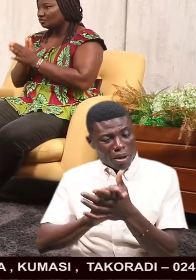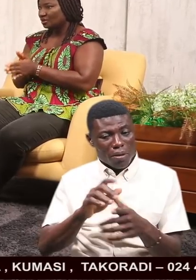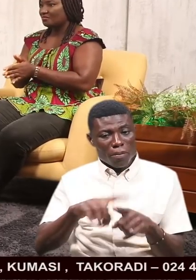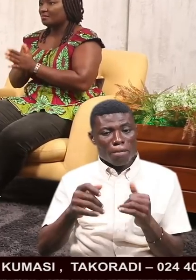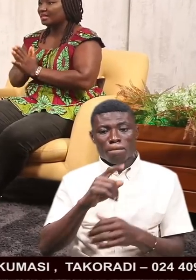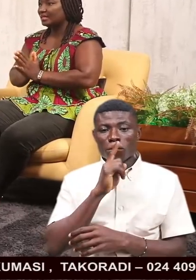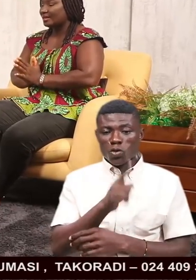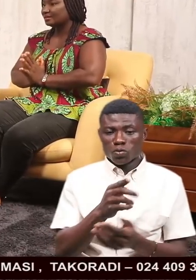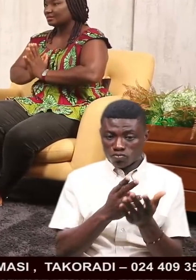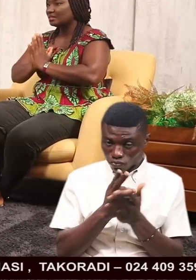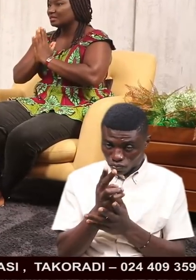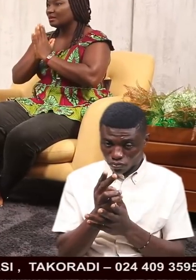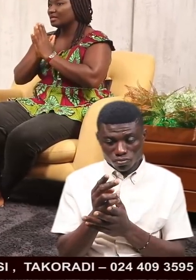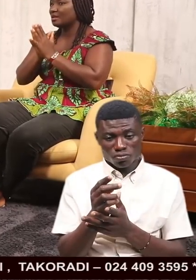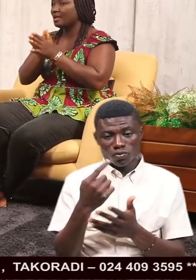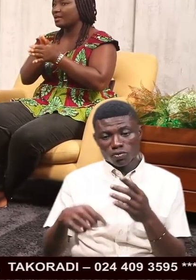But the truth of the matter is,